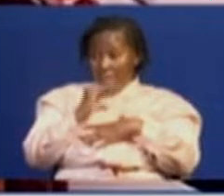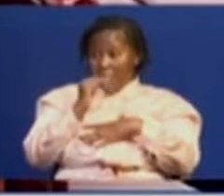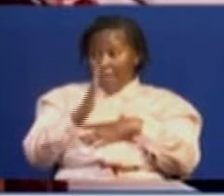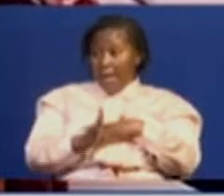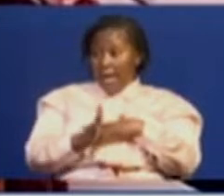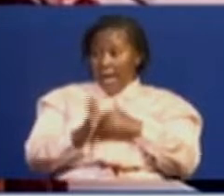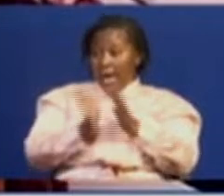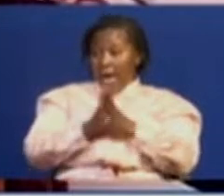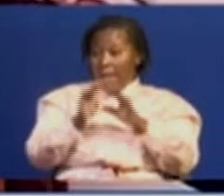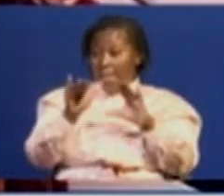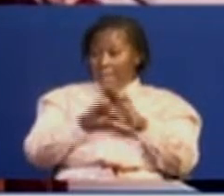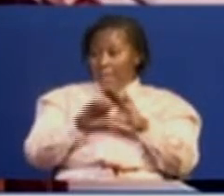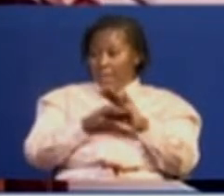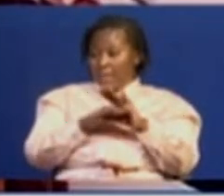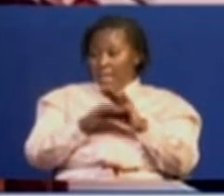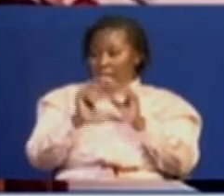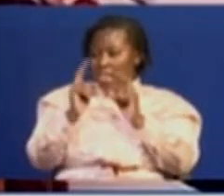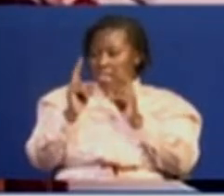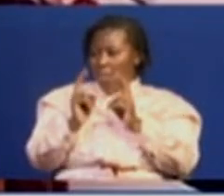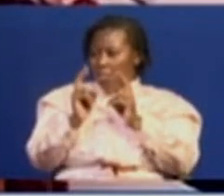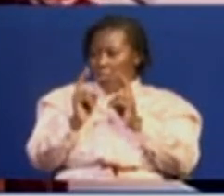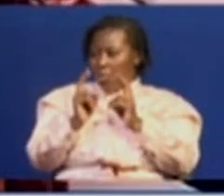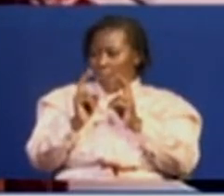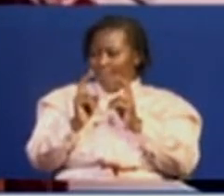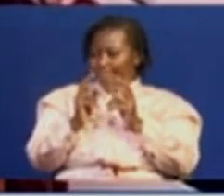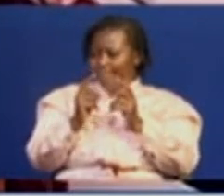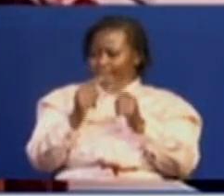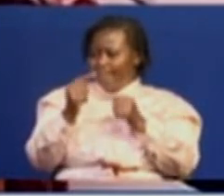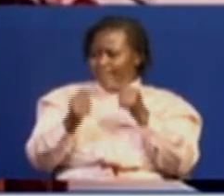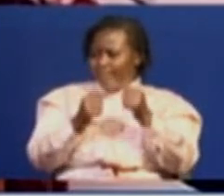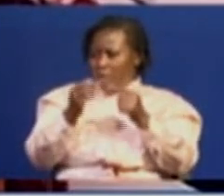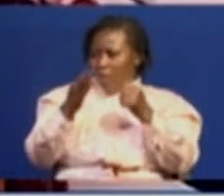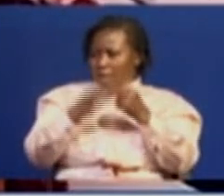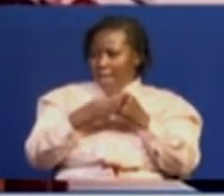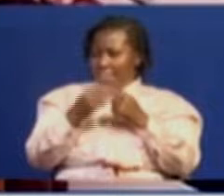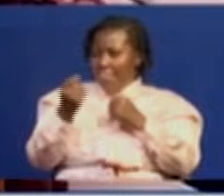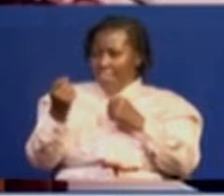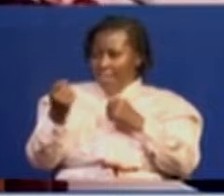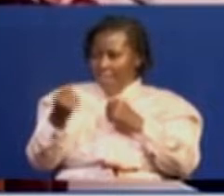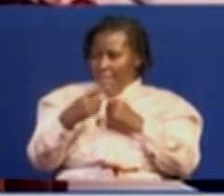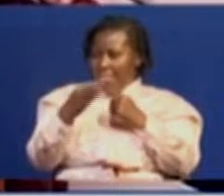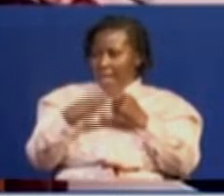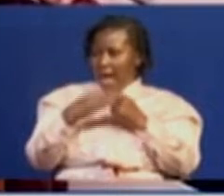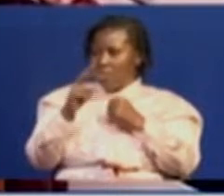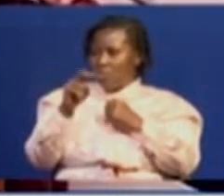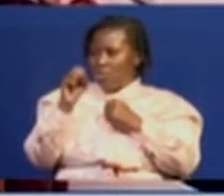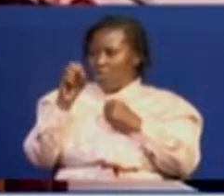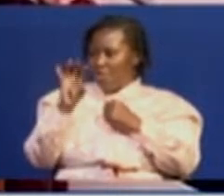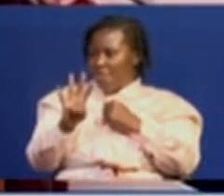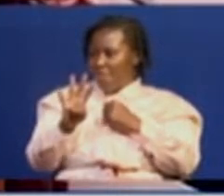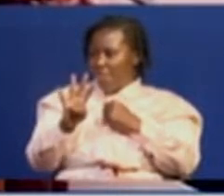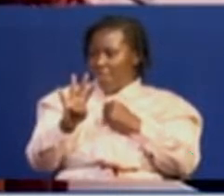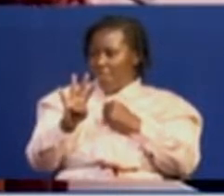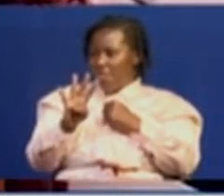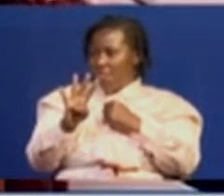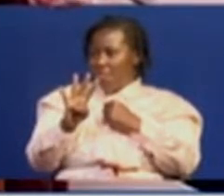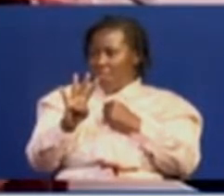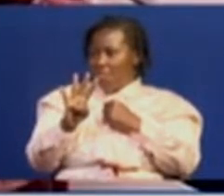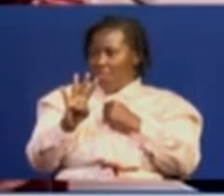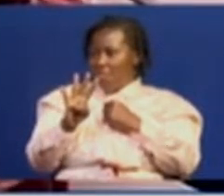Honorable Speaker and honorable members, the motion was moved on 8th of August